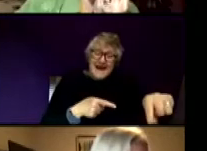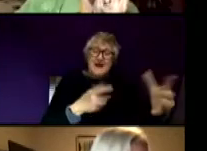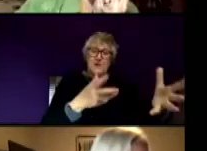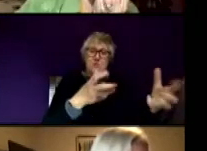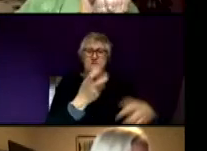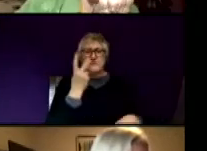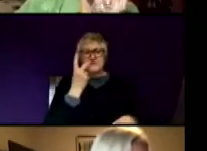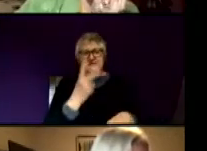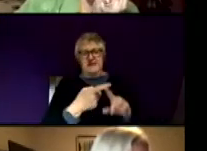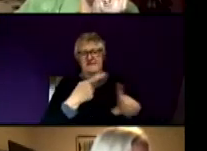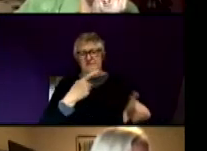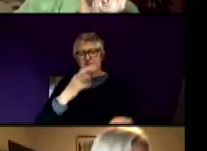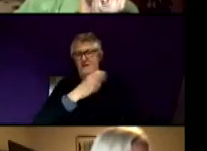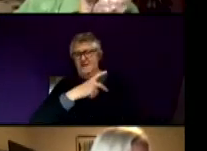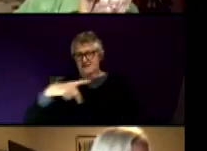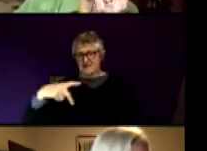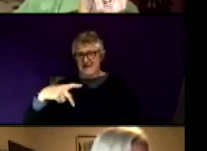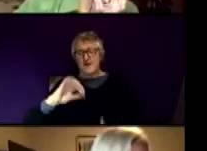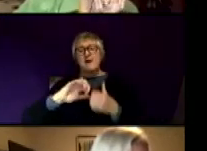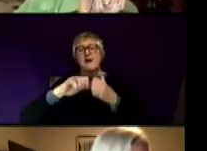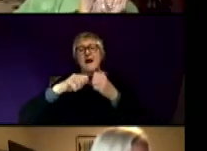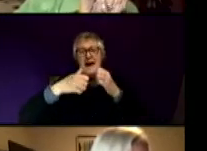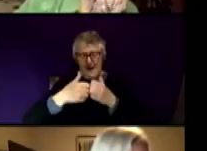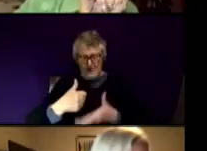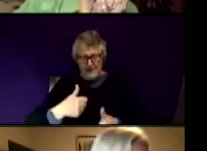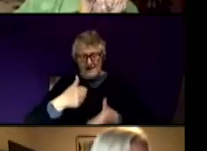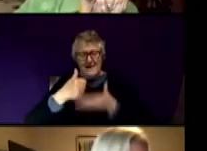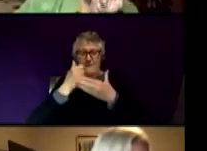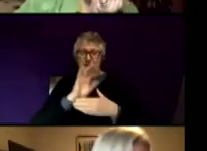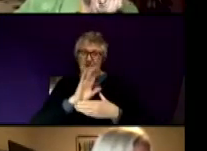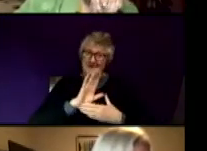their mission to provide better care?